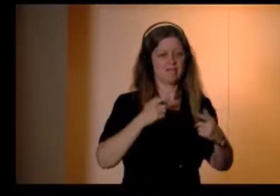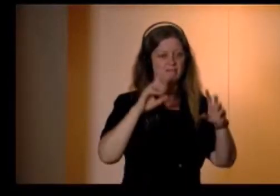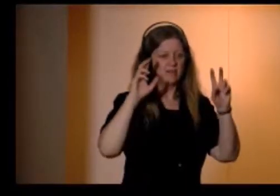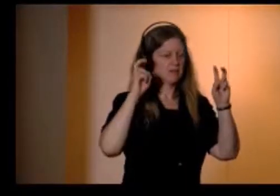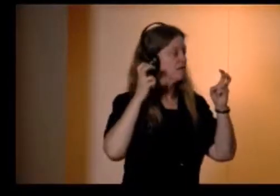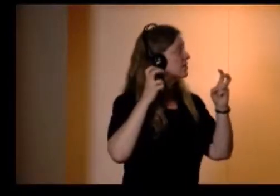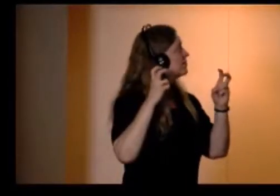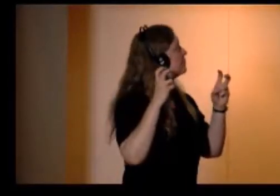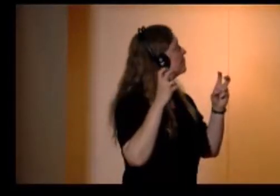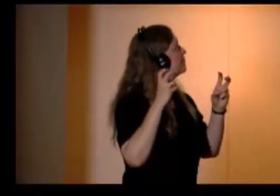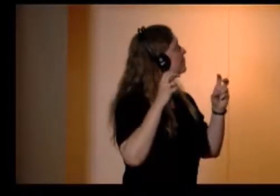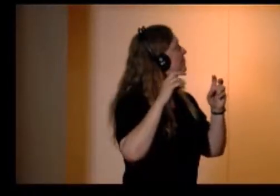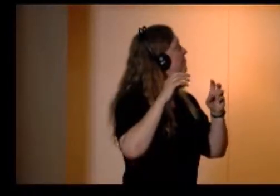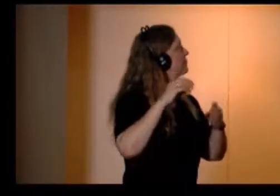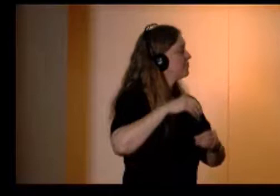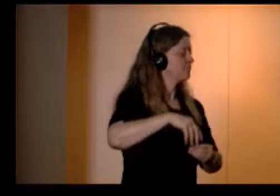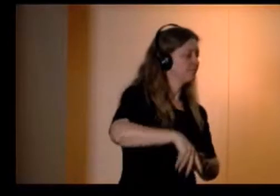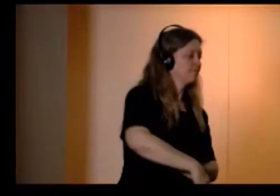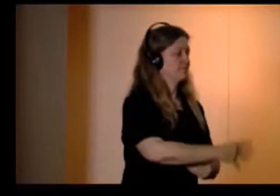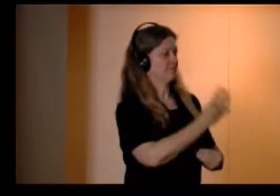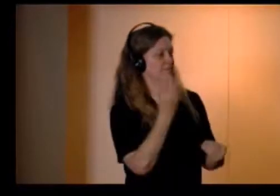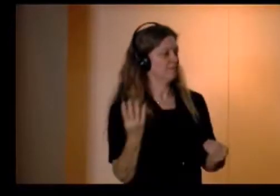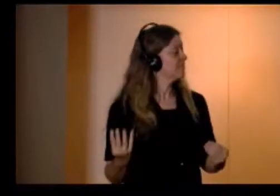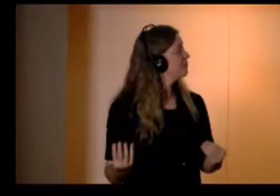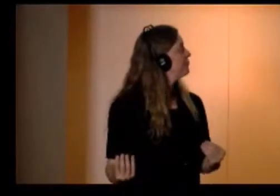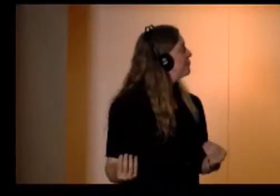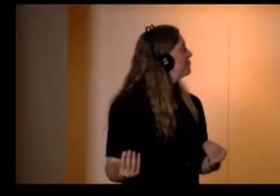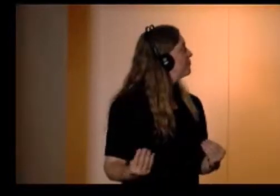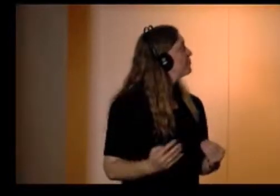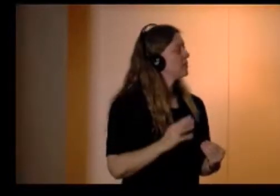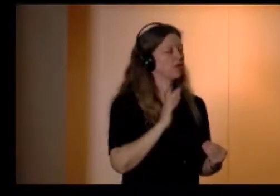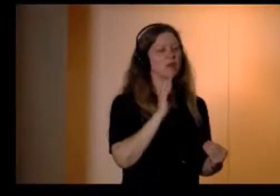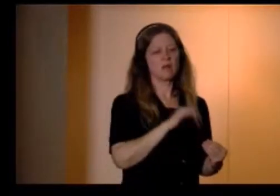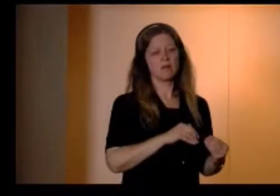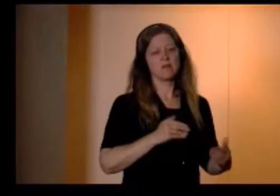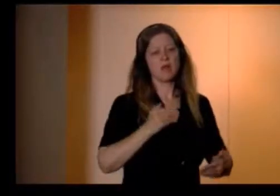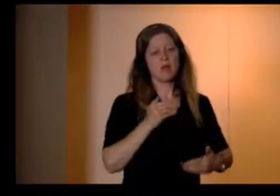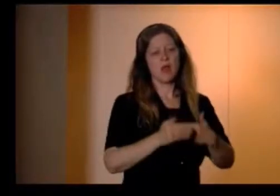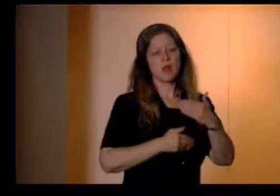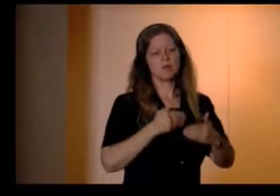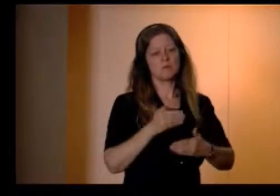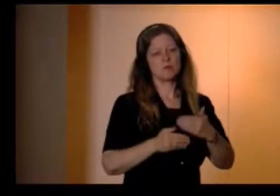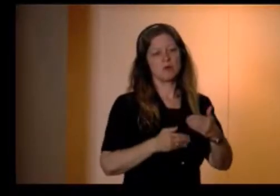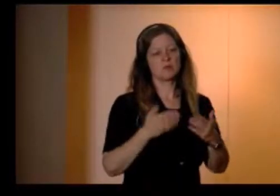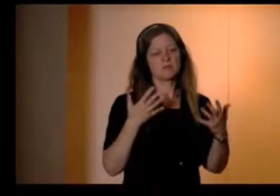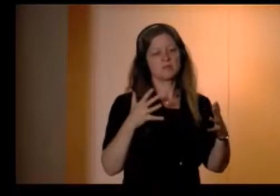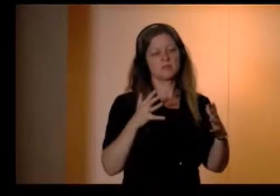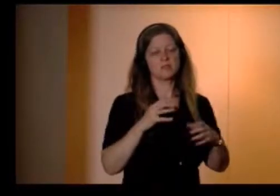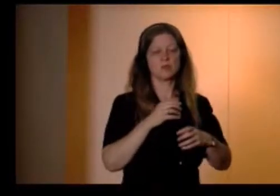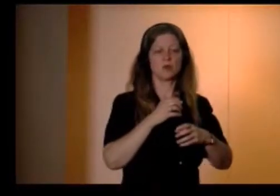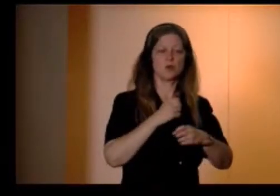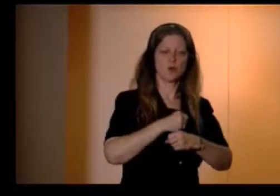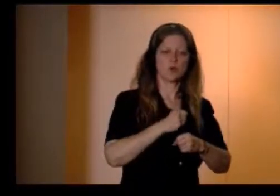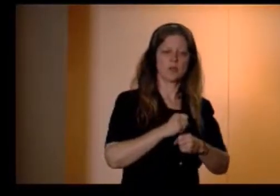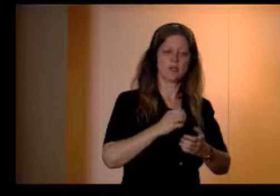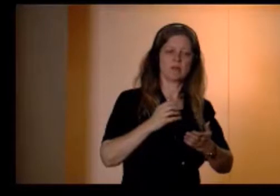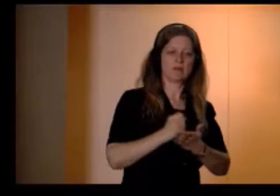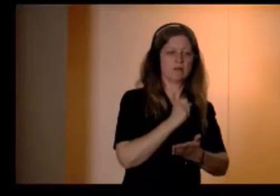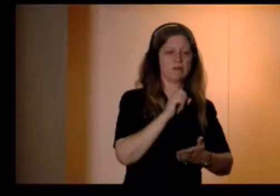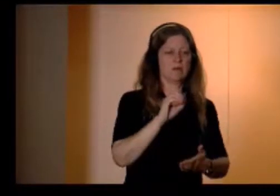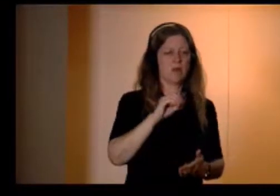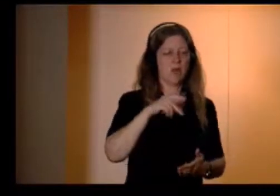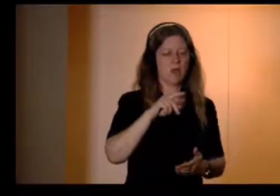that as really a process that has created optimized systems and devices,